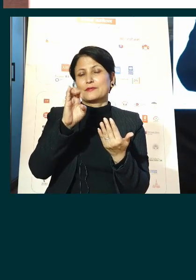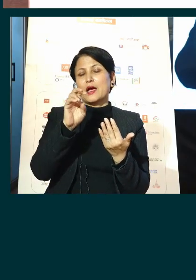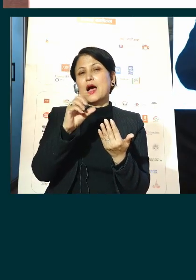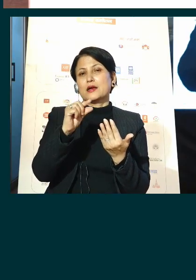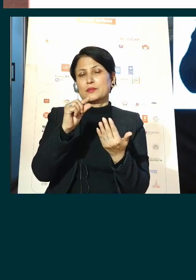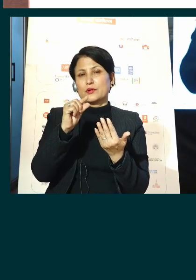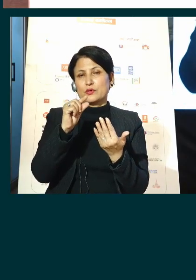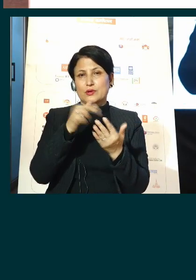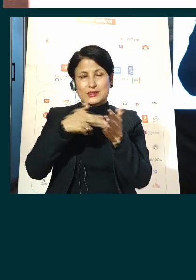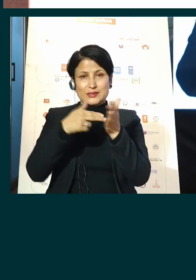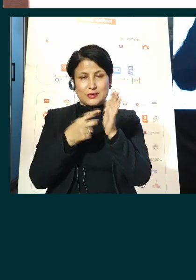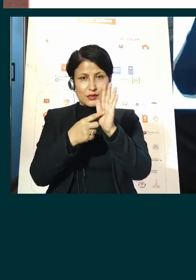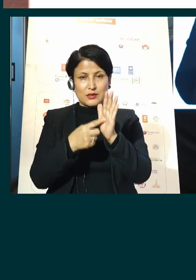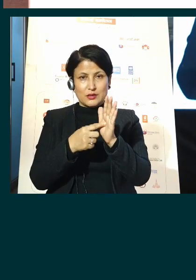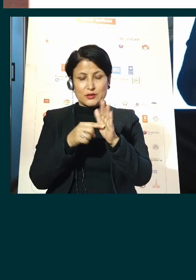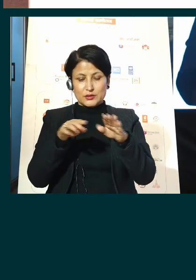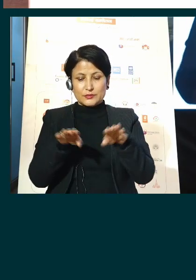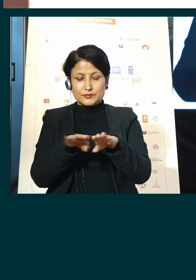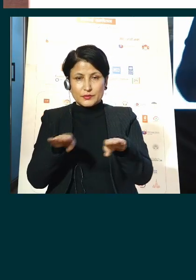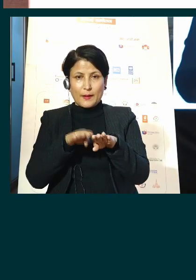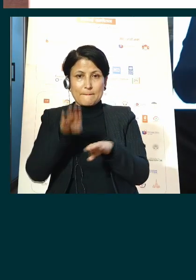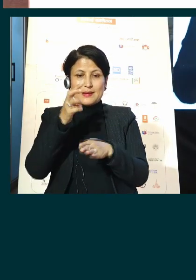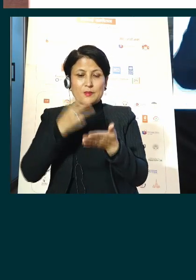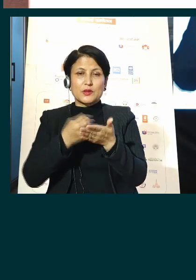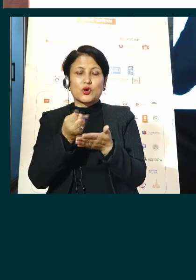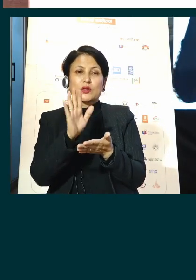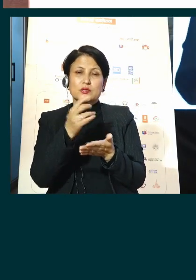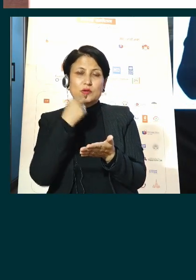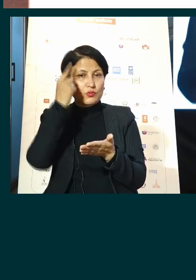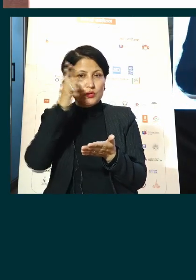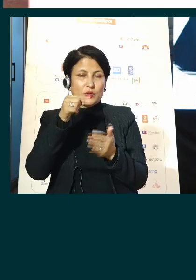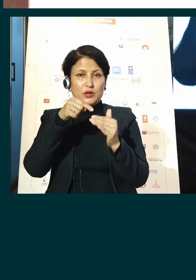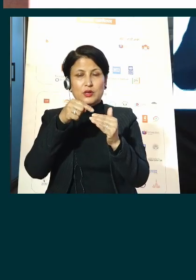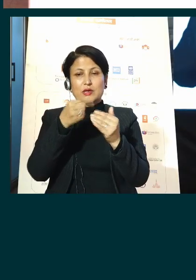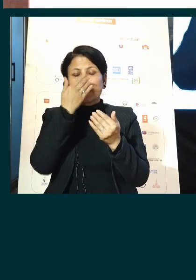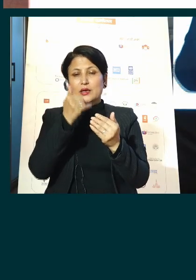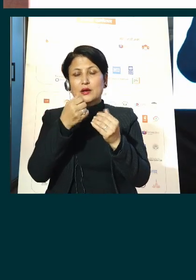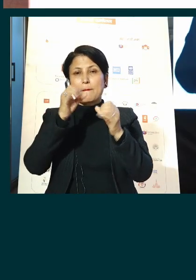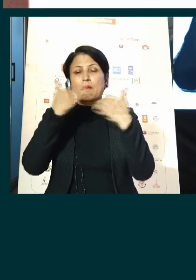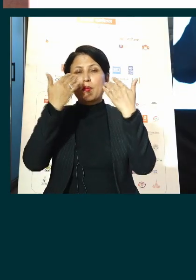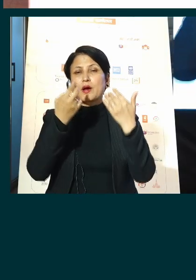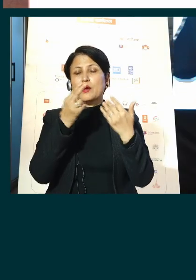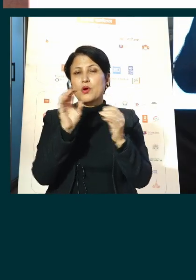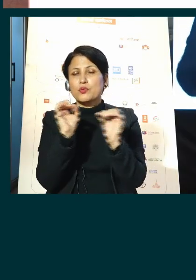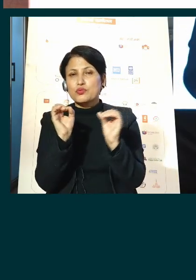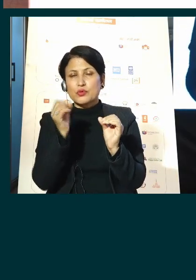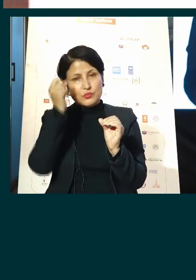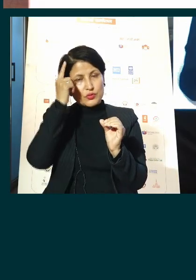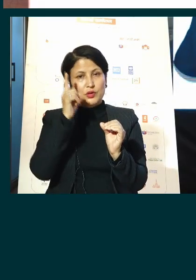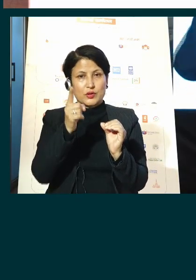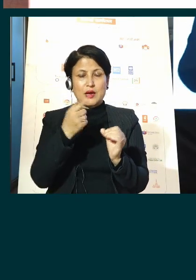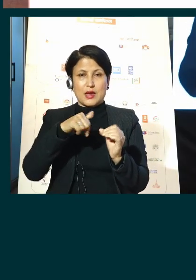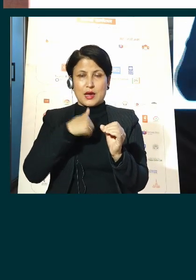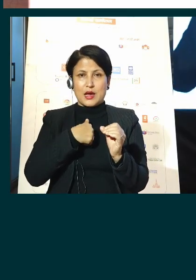doing on the surface, but why is it working or why is it not working and how. So that was our goal. And so what we did to start off is we